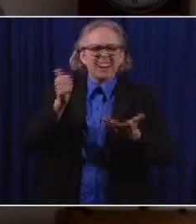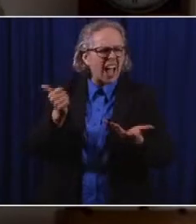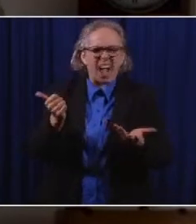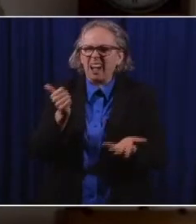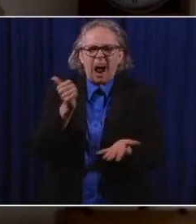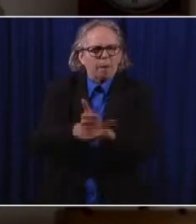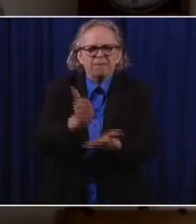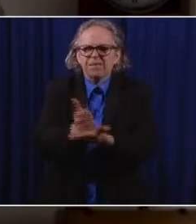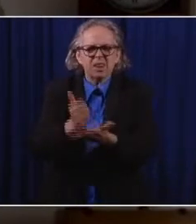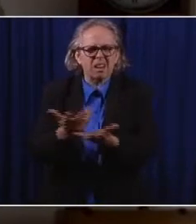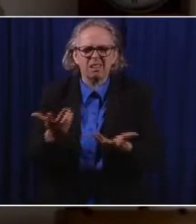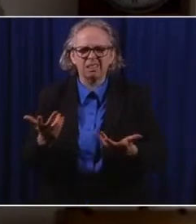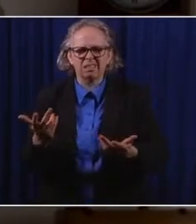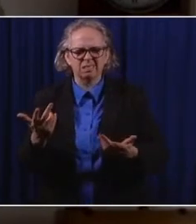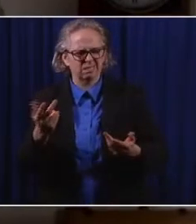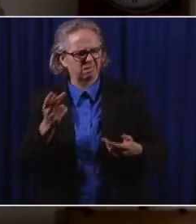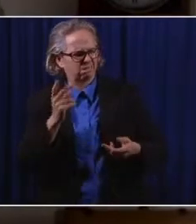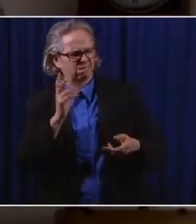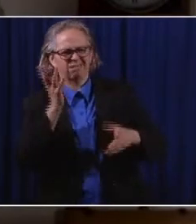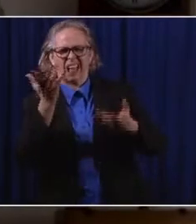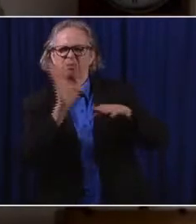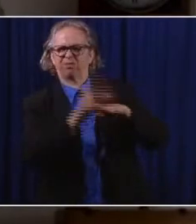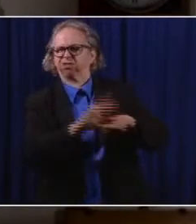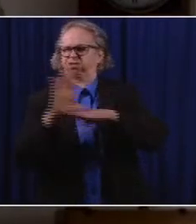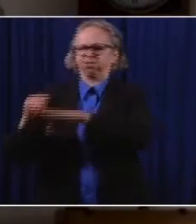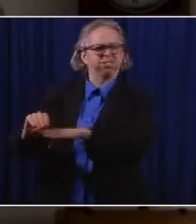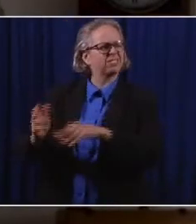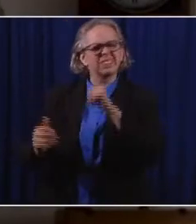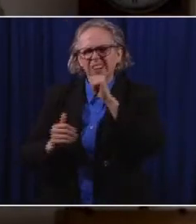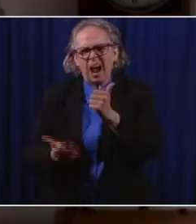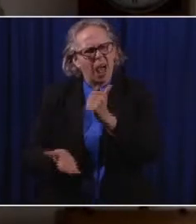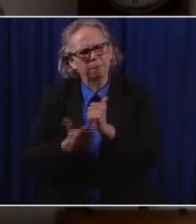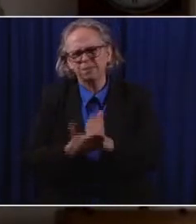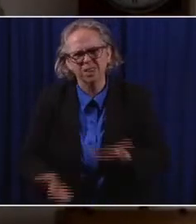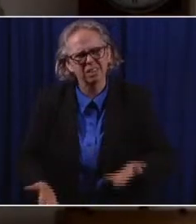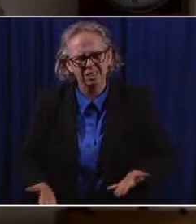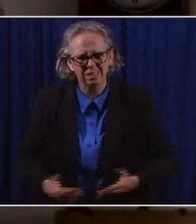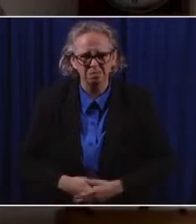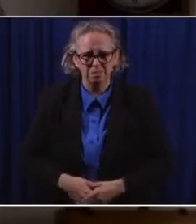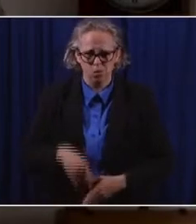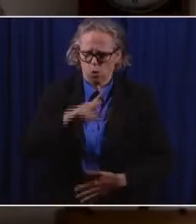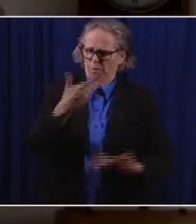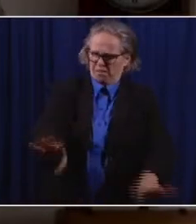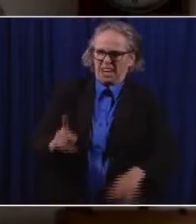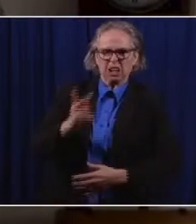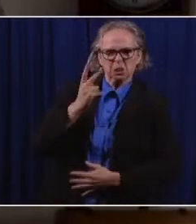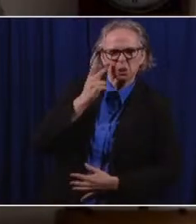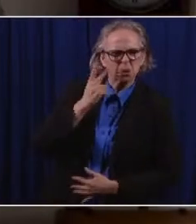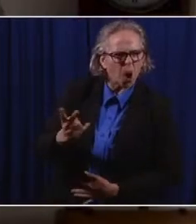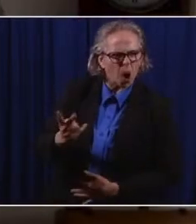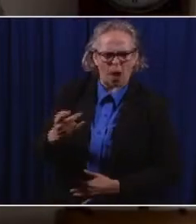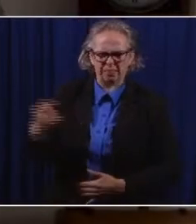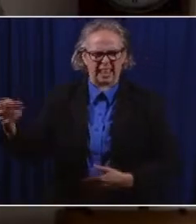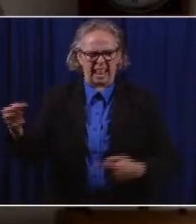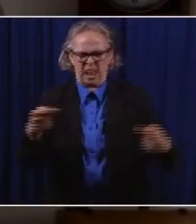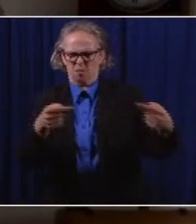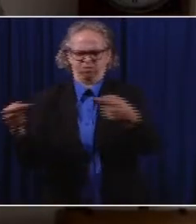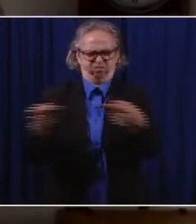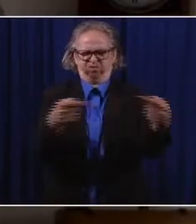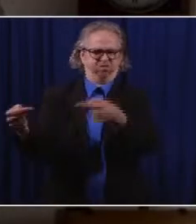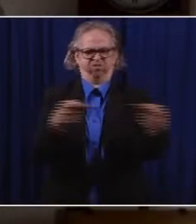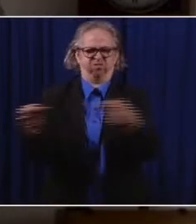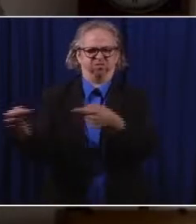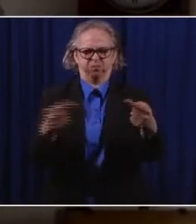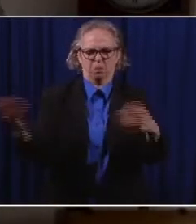Now, each of us saw this debate through our own eyes, our own lens,